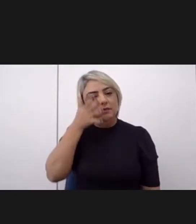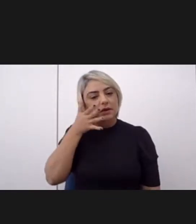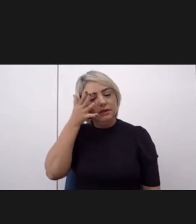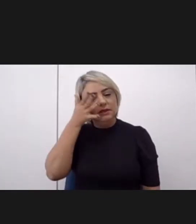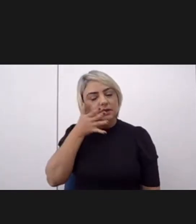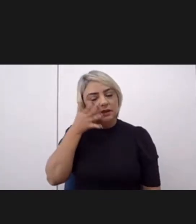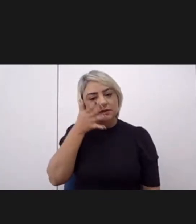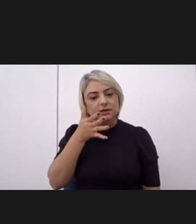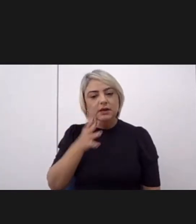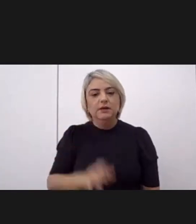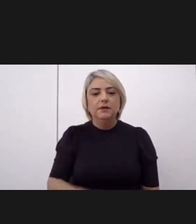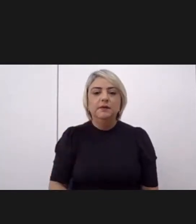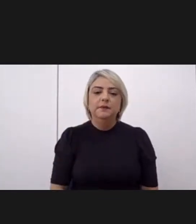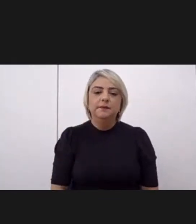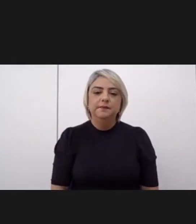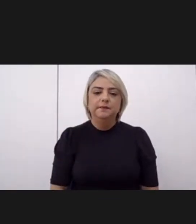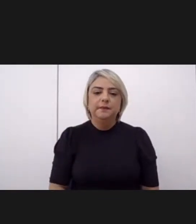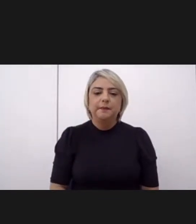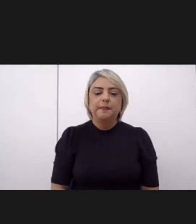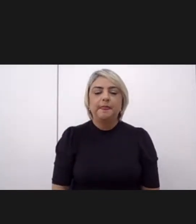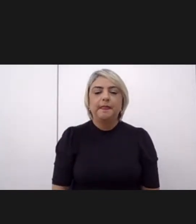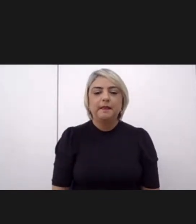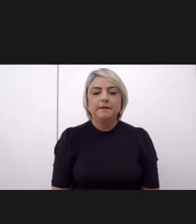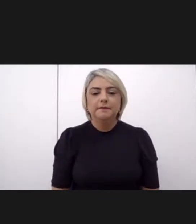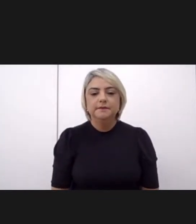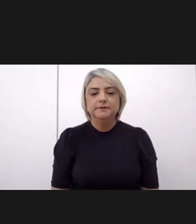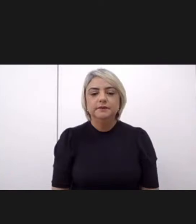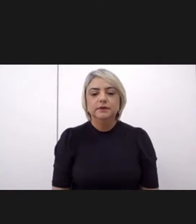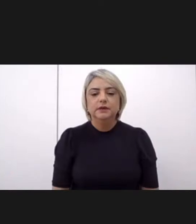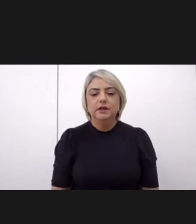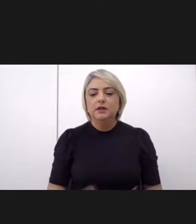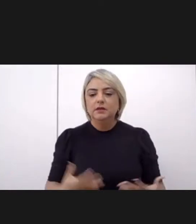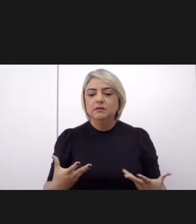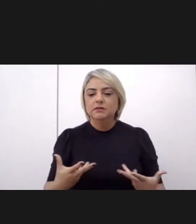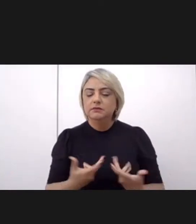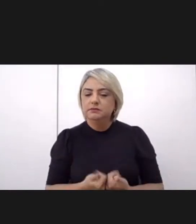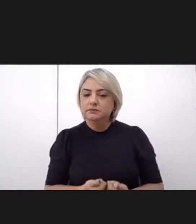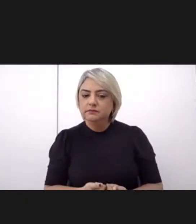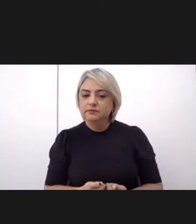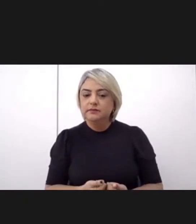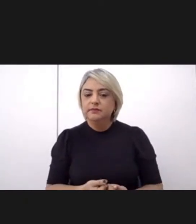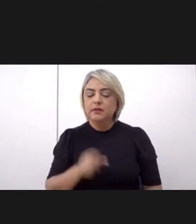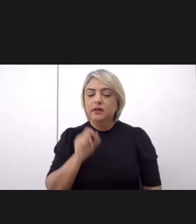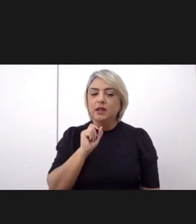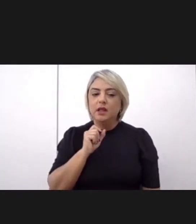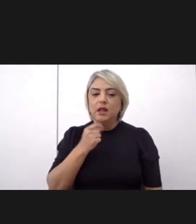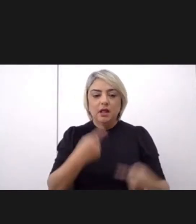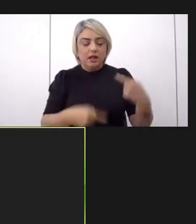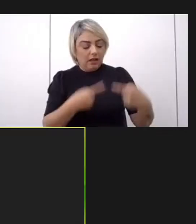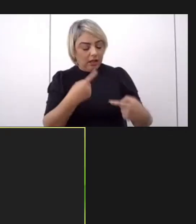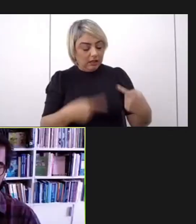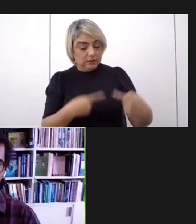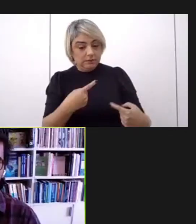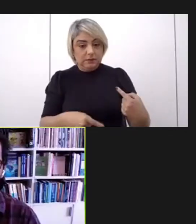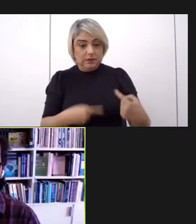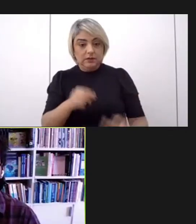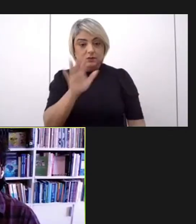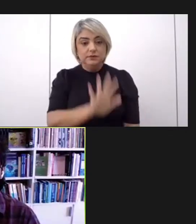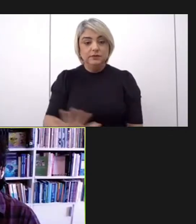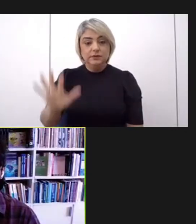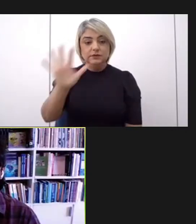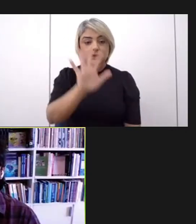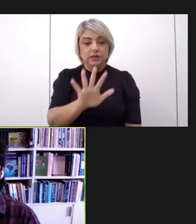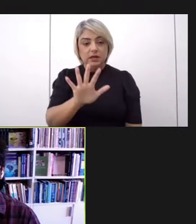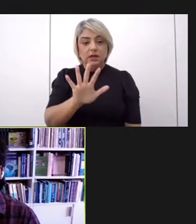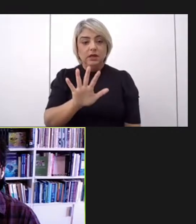presentation on global public policies and public action. I would like